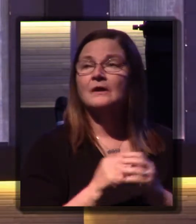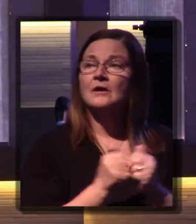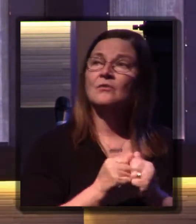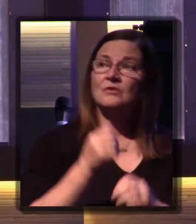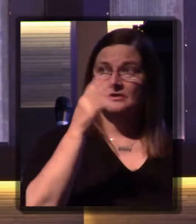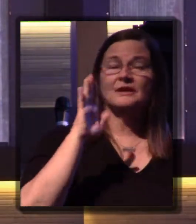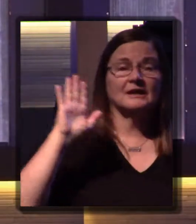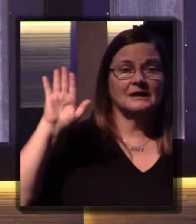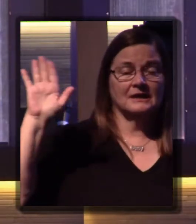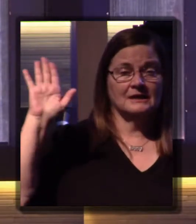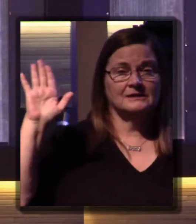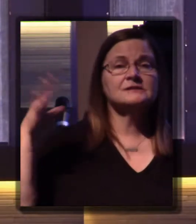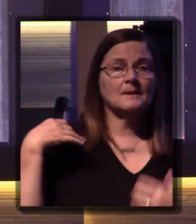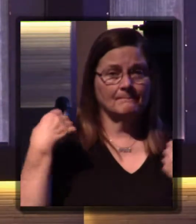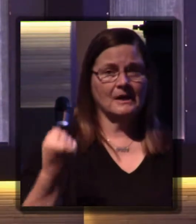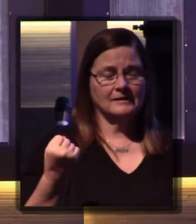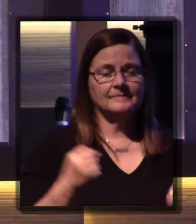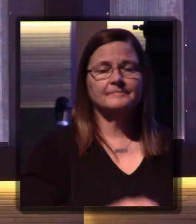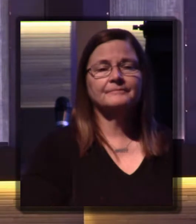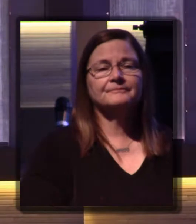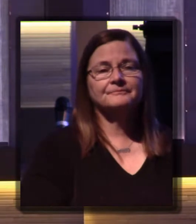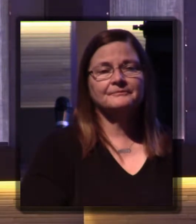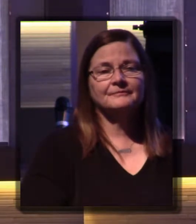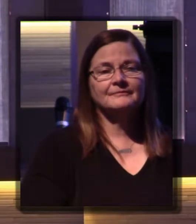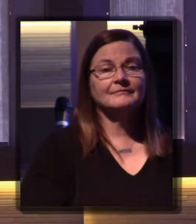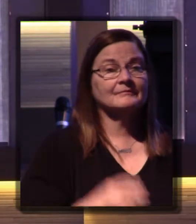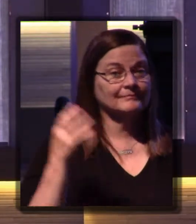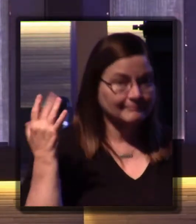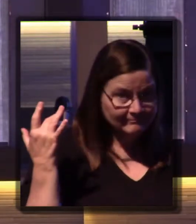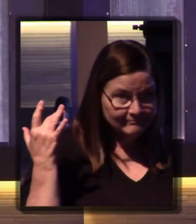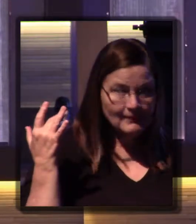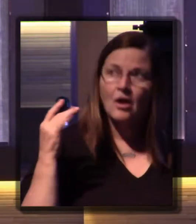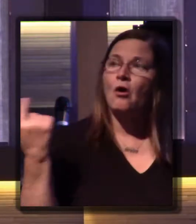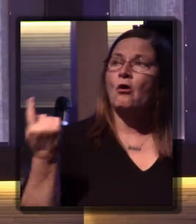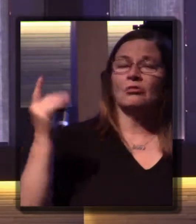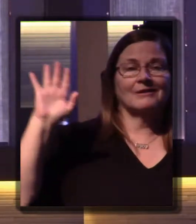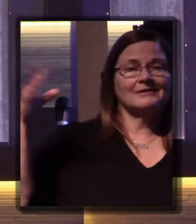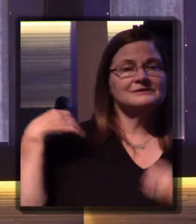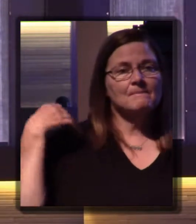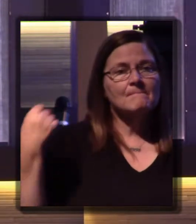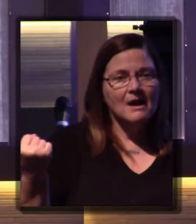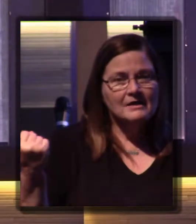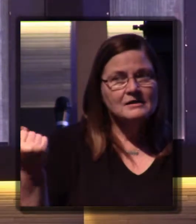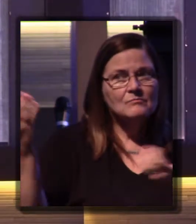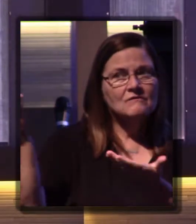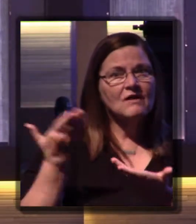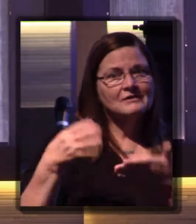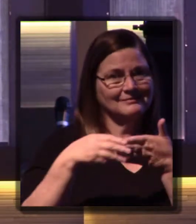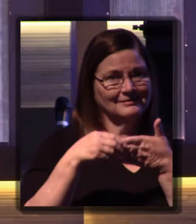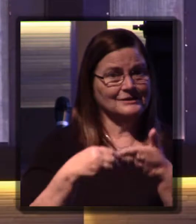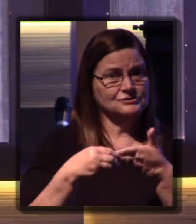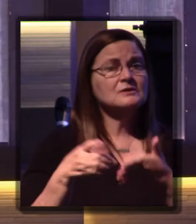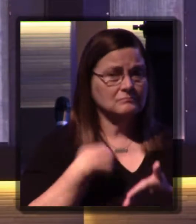want is only possible with God's might, because only God's might provides the leadership for